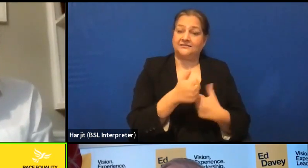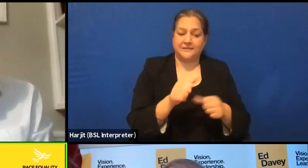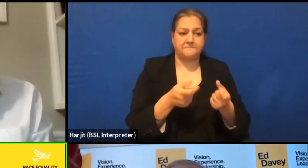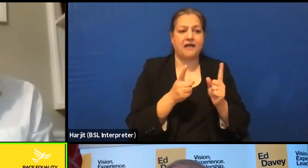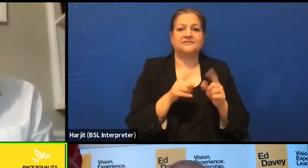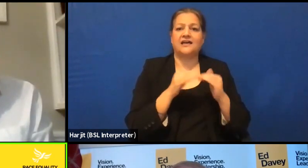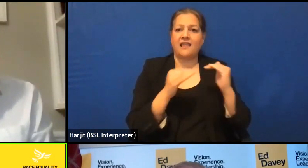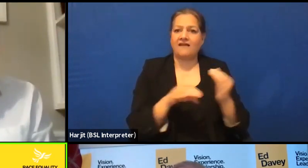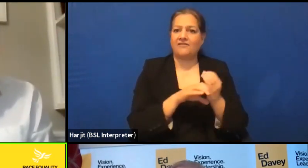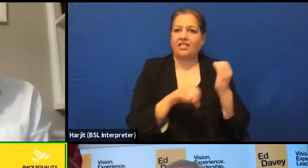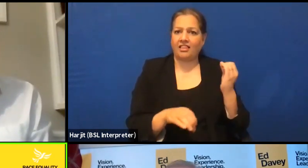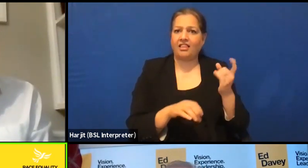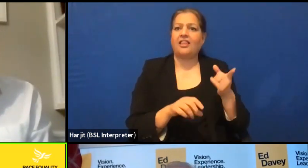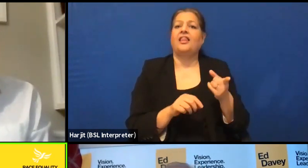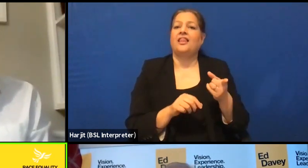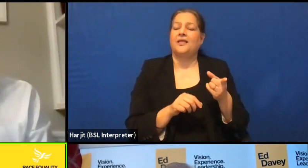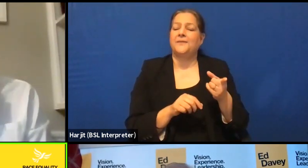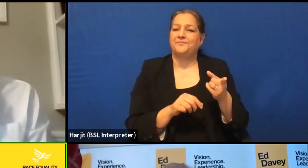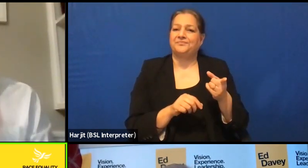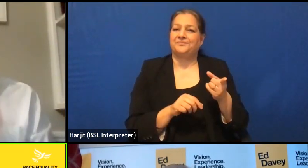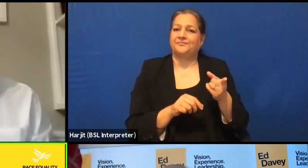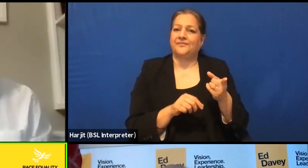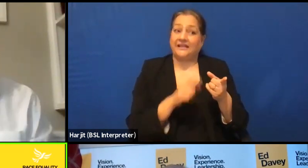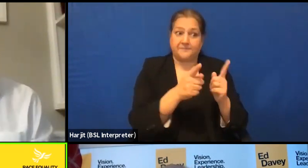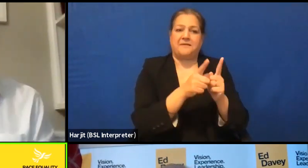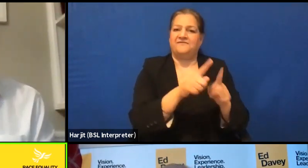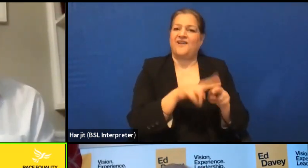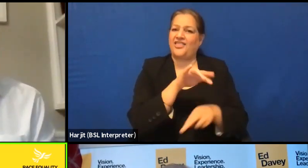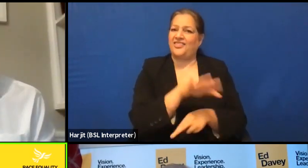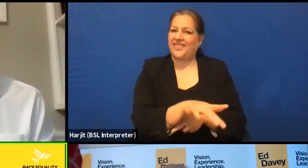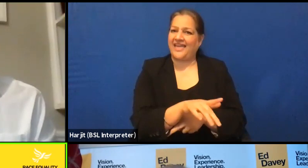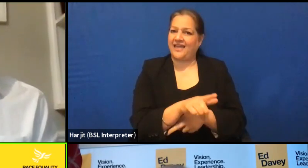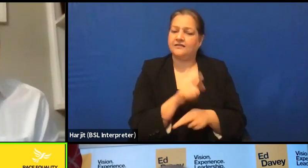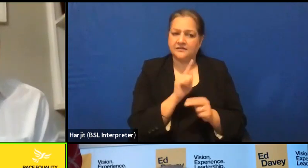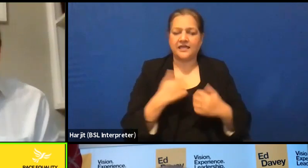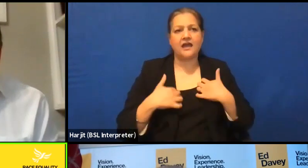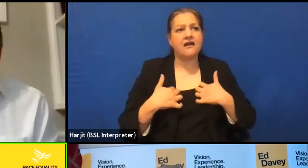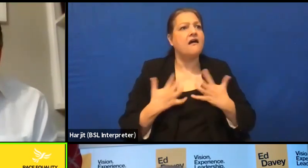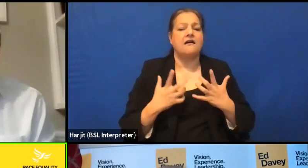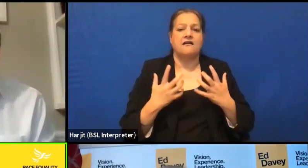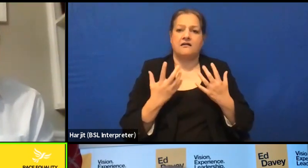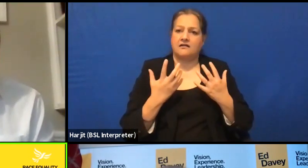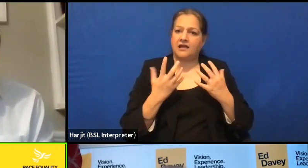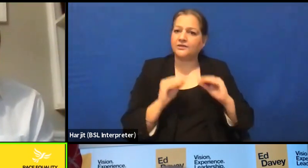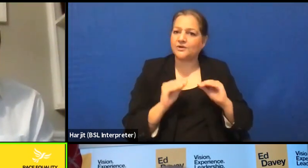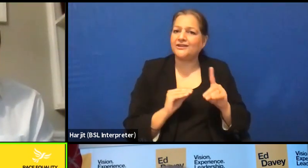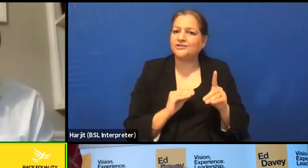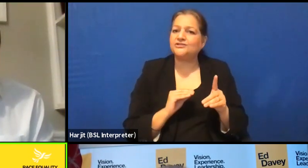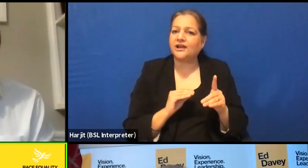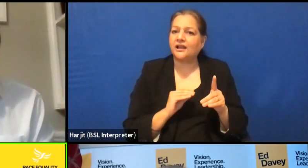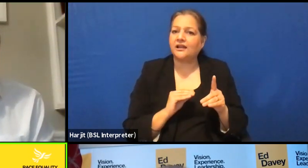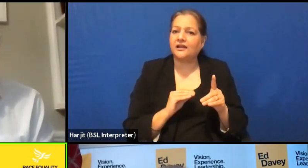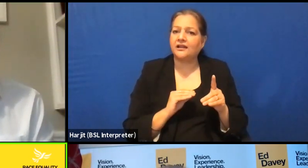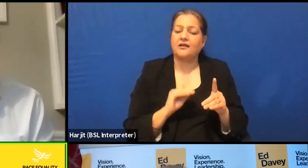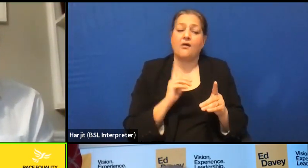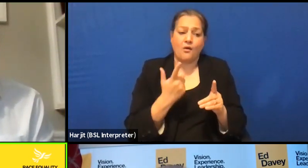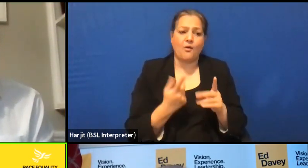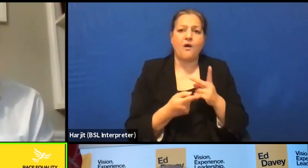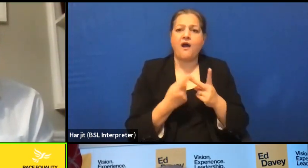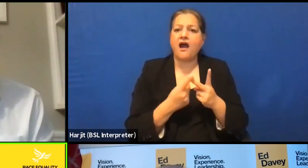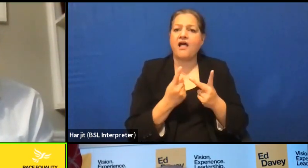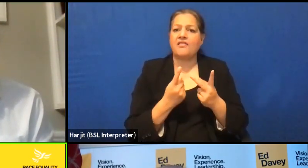was education that was driving them. And it's very often education or other issues that they really care about that are more than